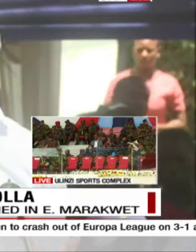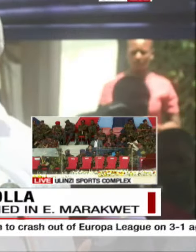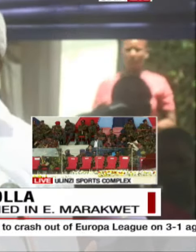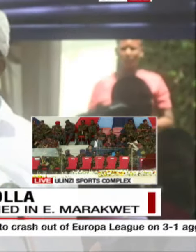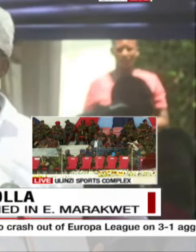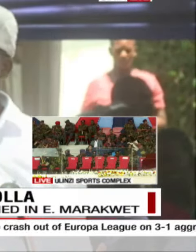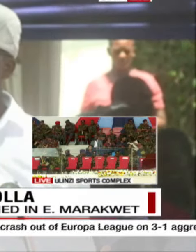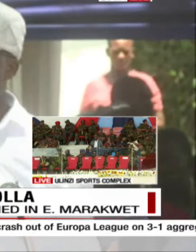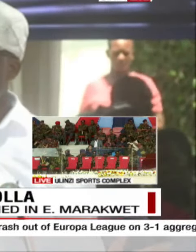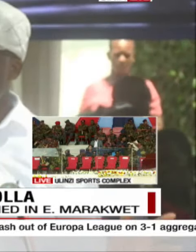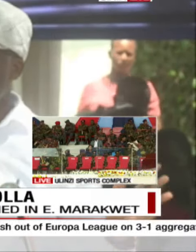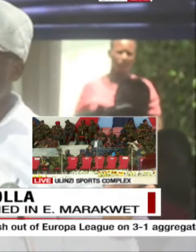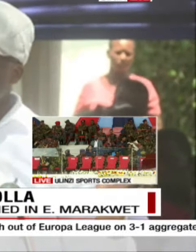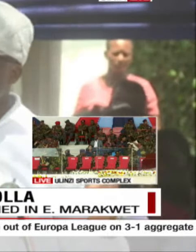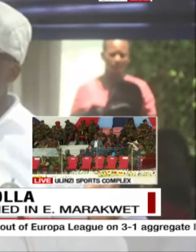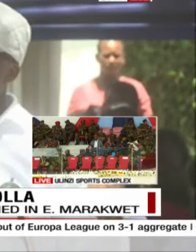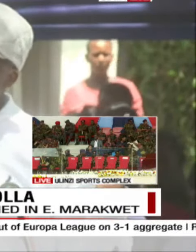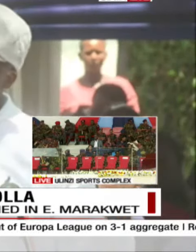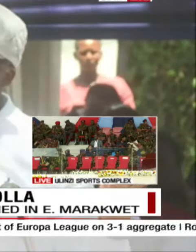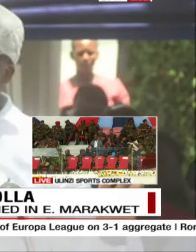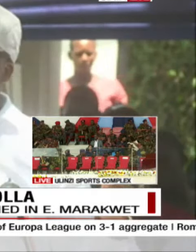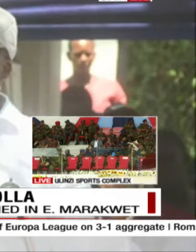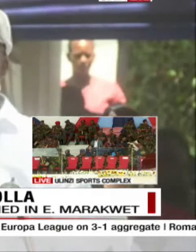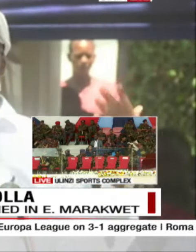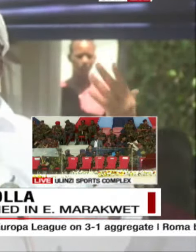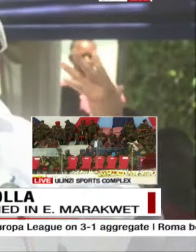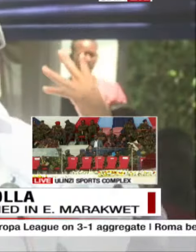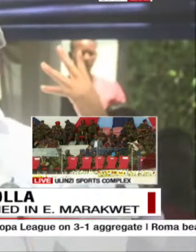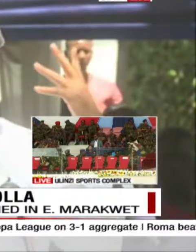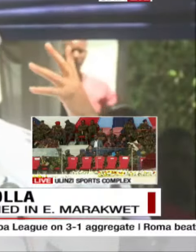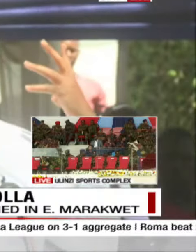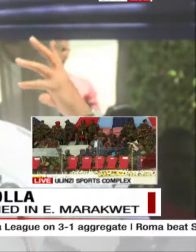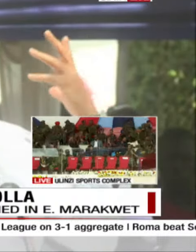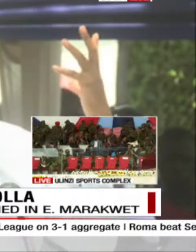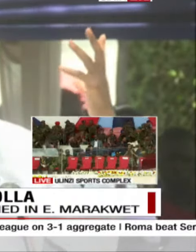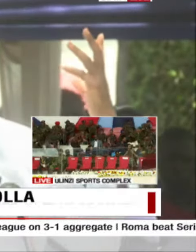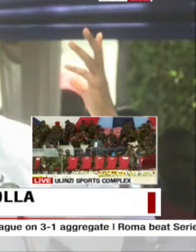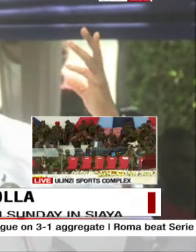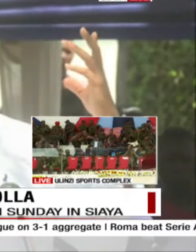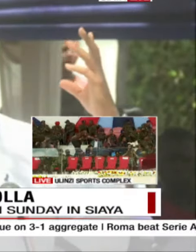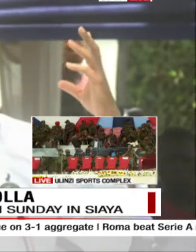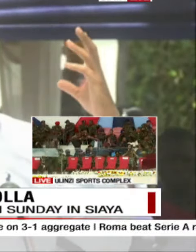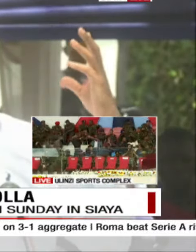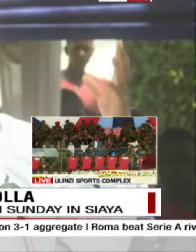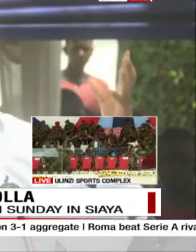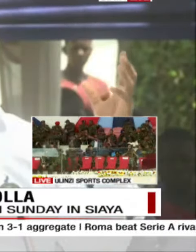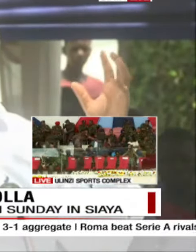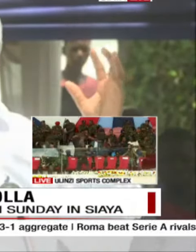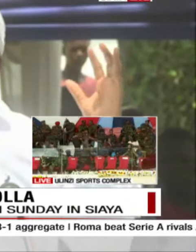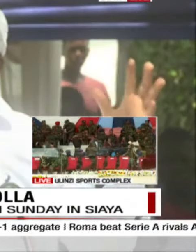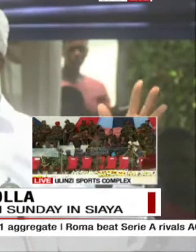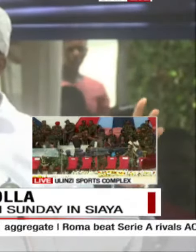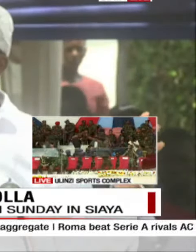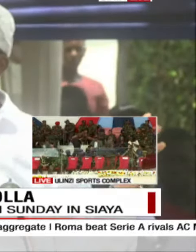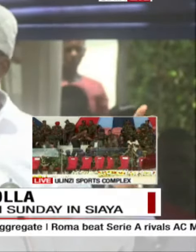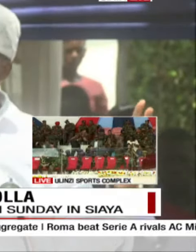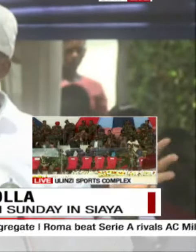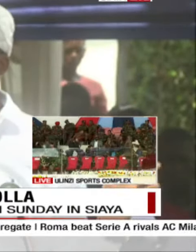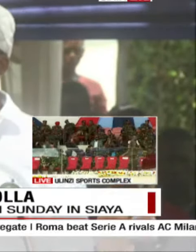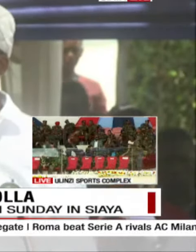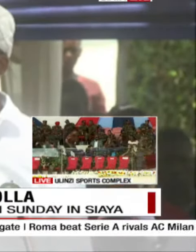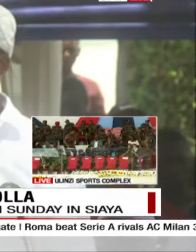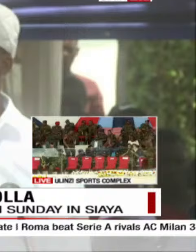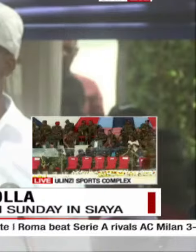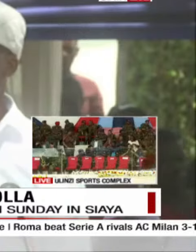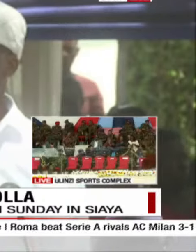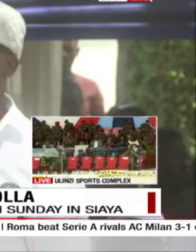So if you are thinking or planning that you are coming to speak tomorrow at the burial of the